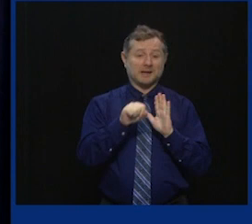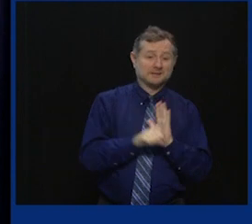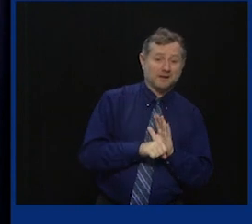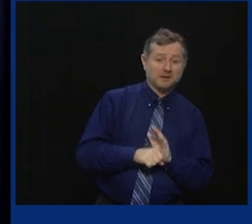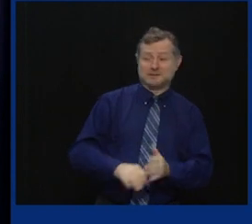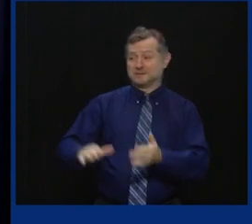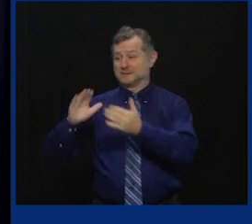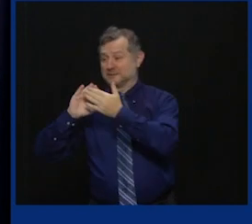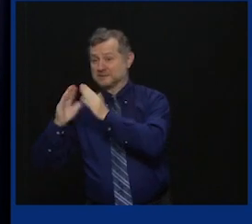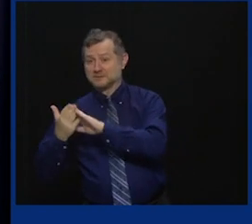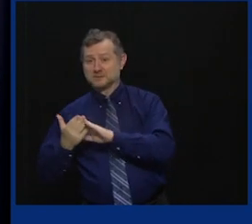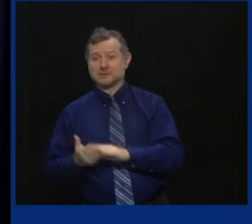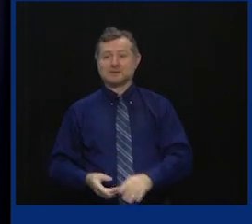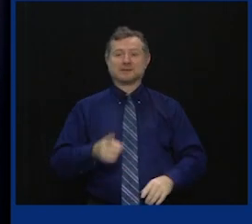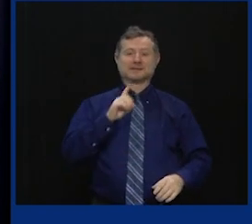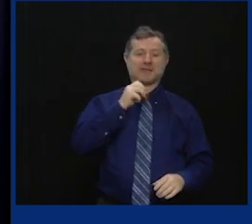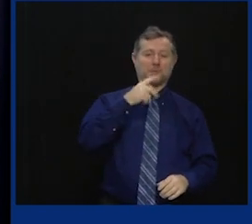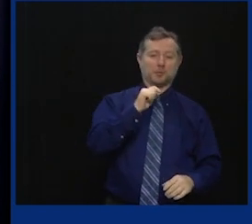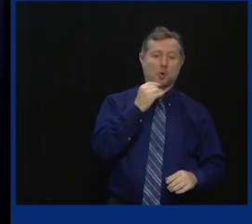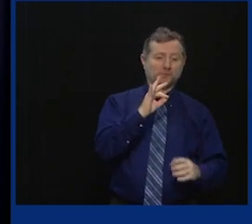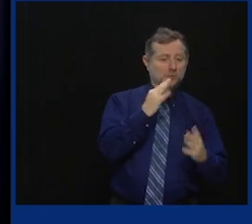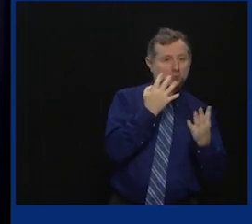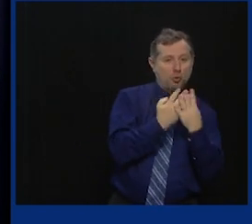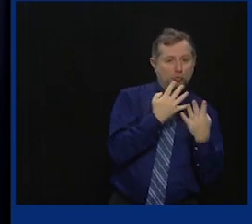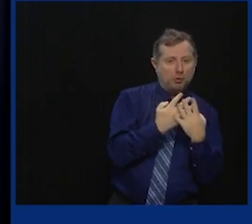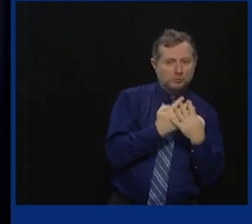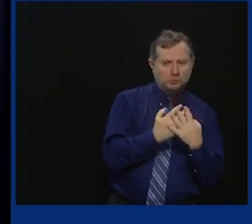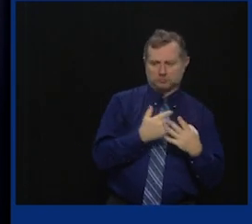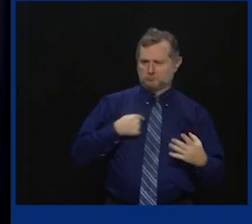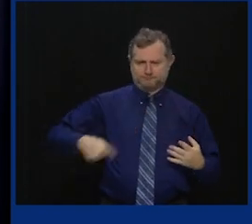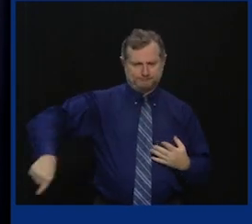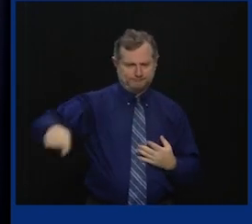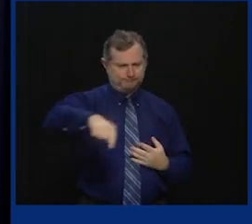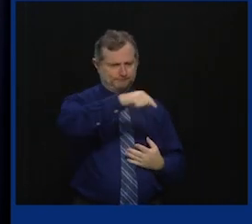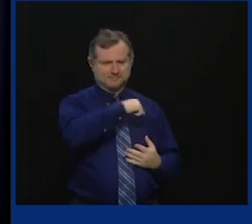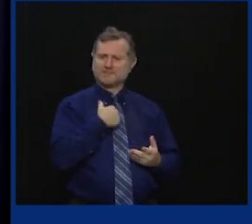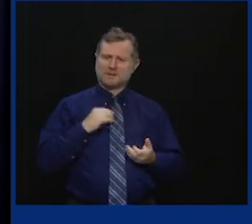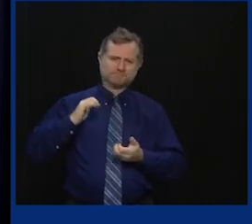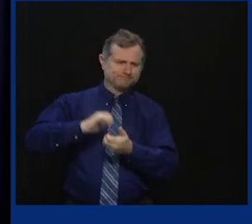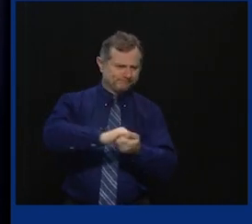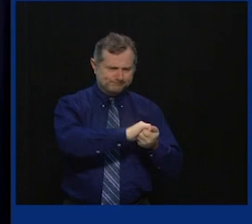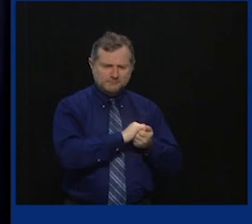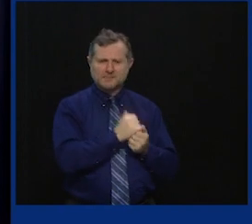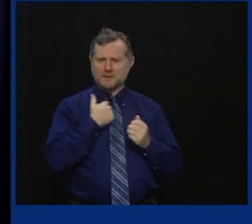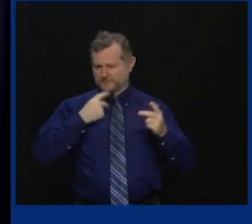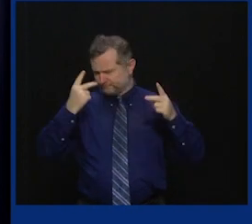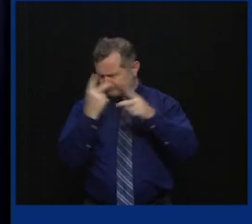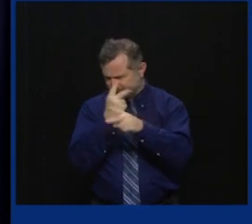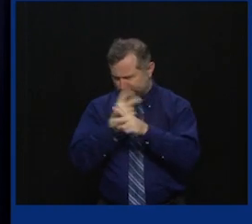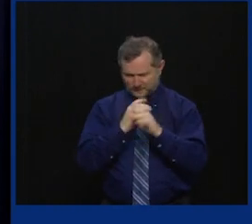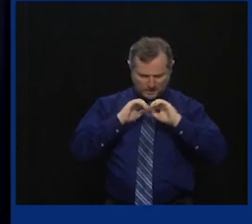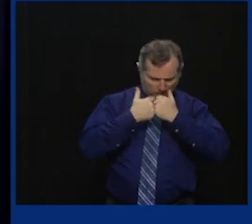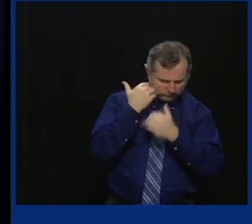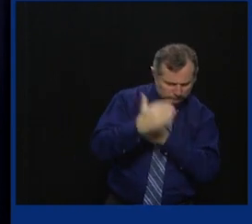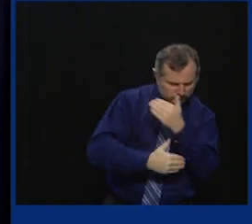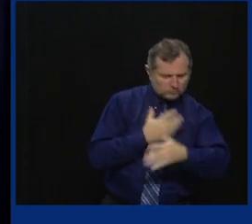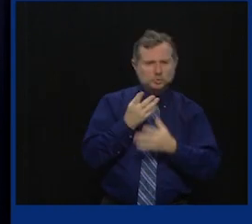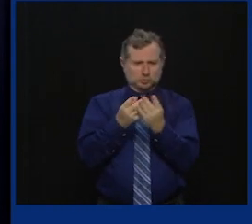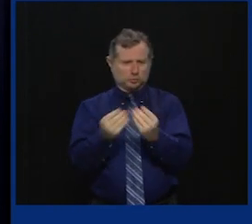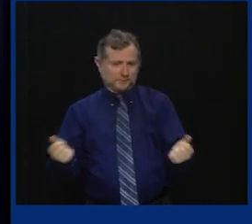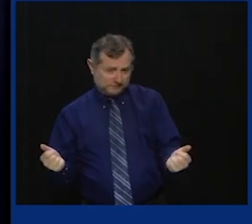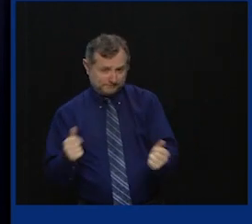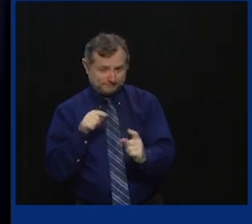communication on how we can team up together and make some affirmative steps to resolve this. So as of today, we're directing that 40